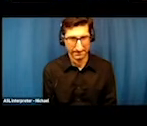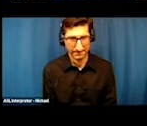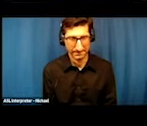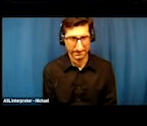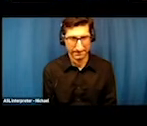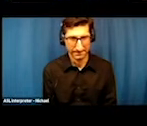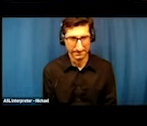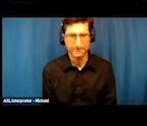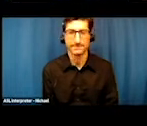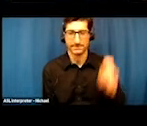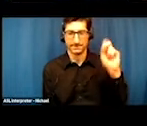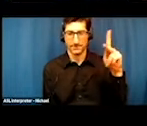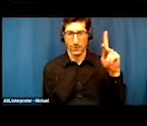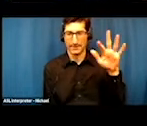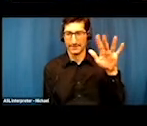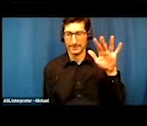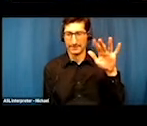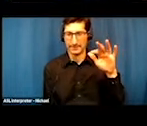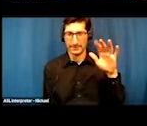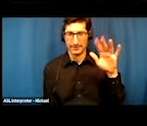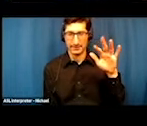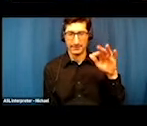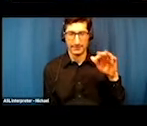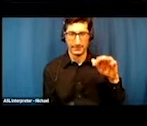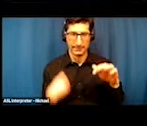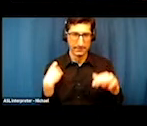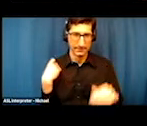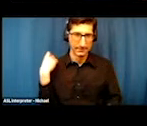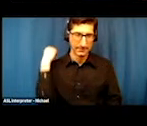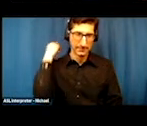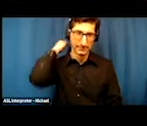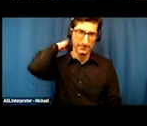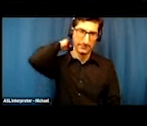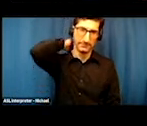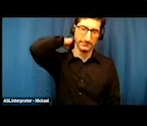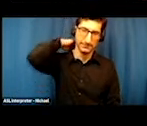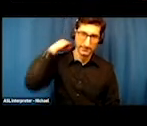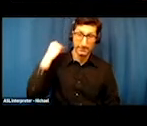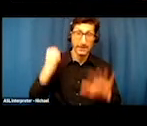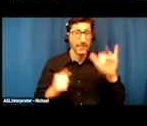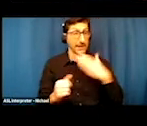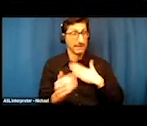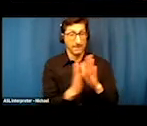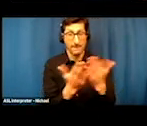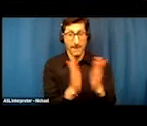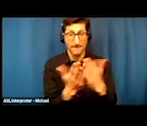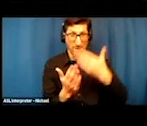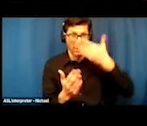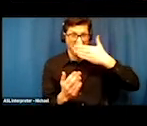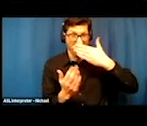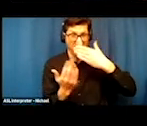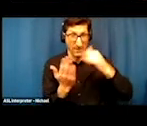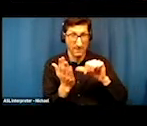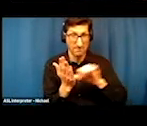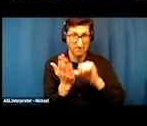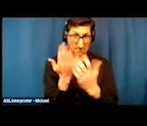All right. Um, so that, uh, is the cover, um, partly cut off here for